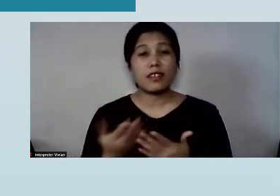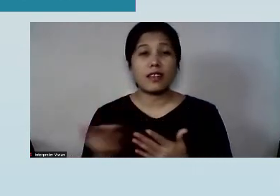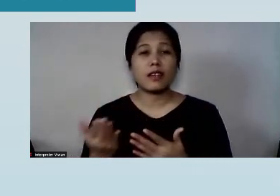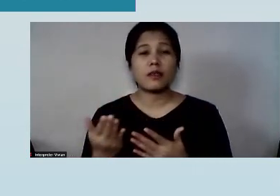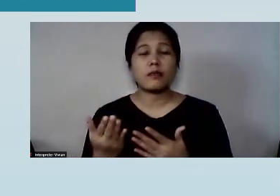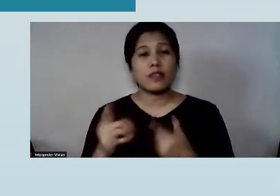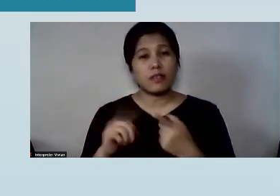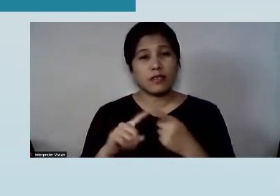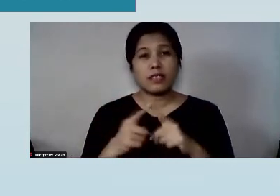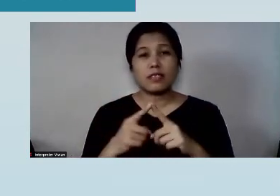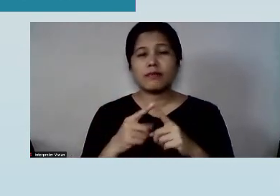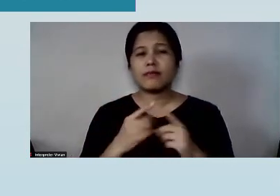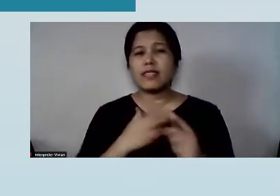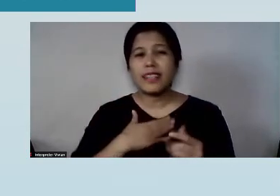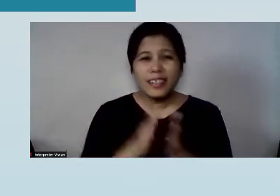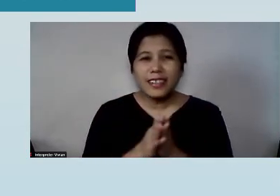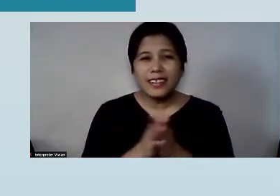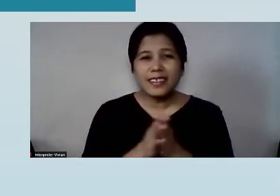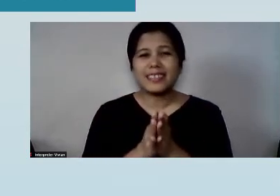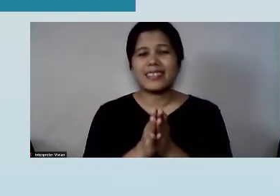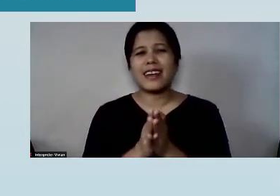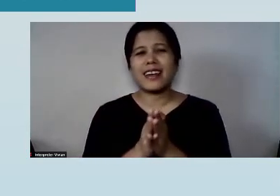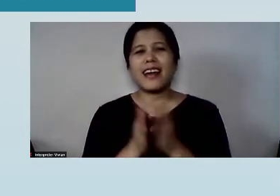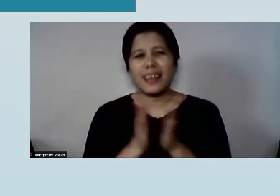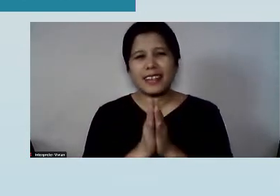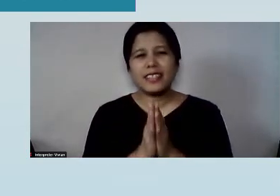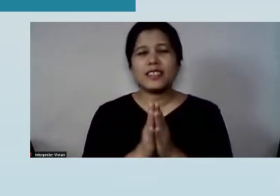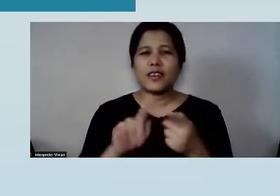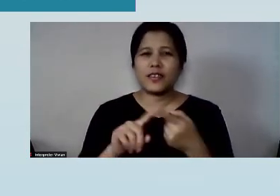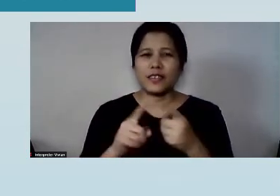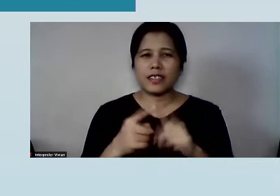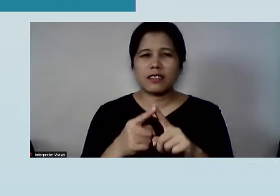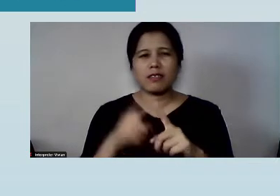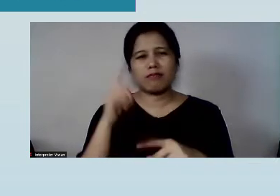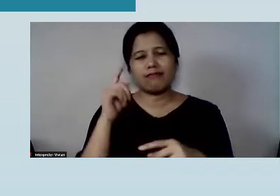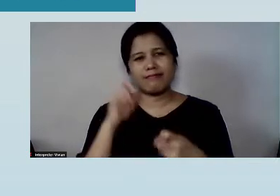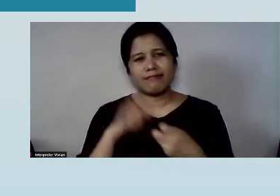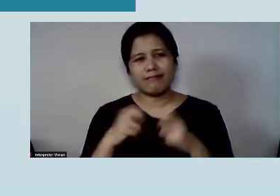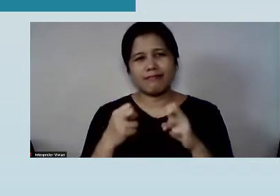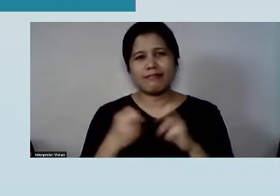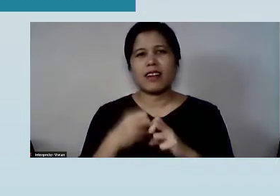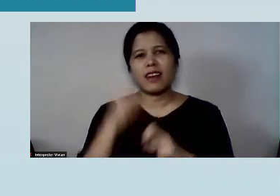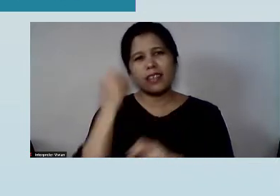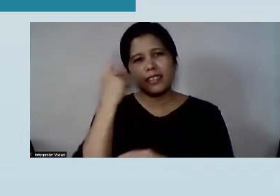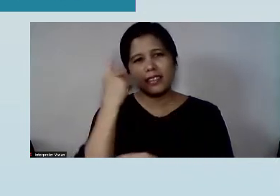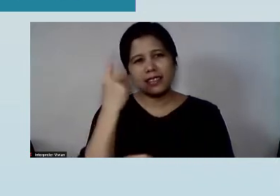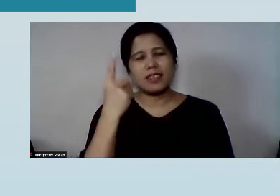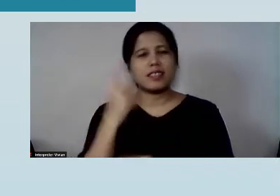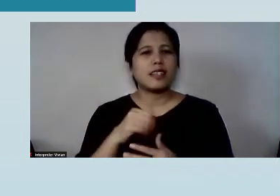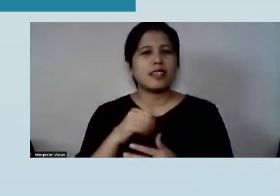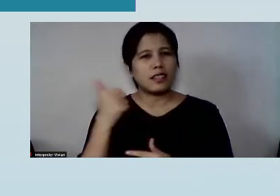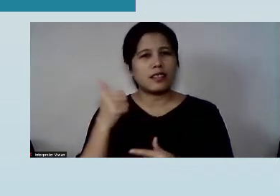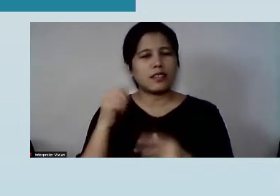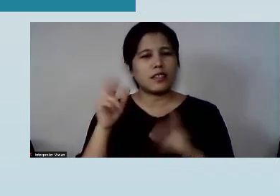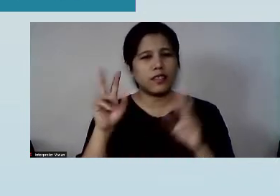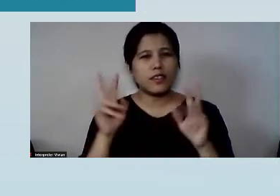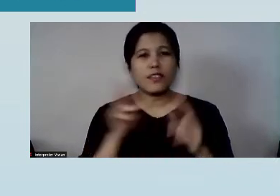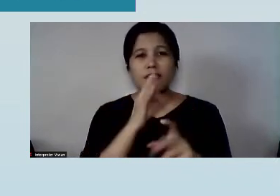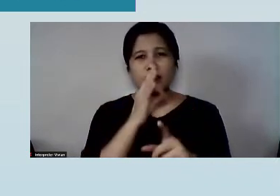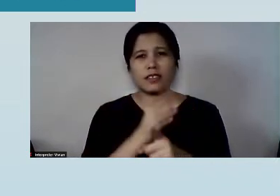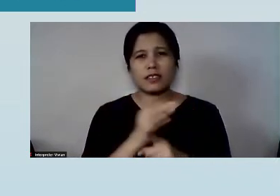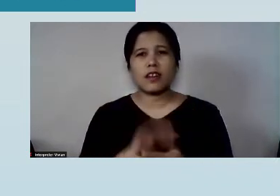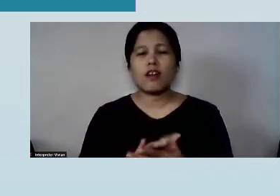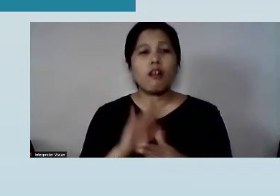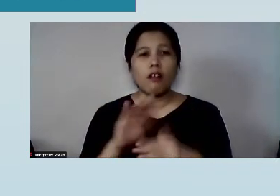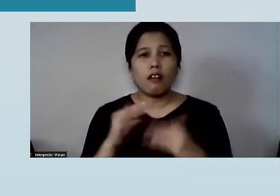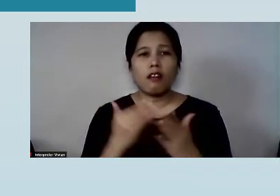but lacks the social skills to be successful, and may have trouble understanding the perspective of others. Again, this is not an all end all and